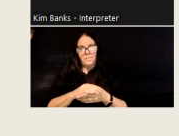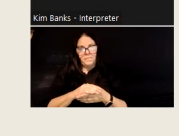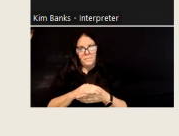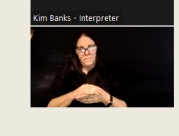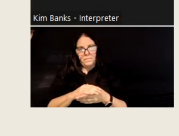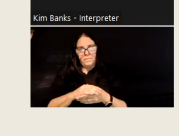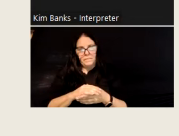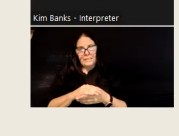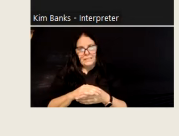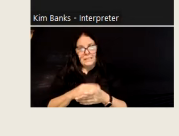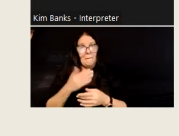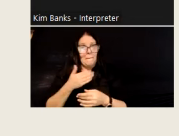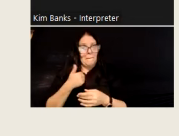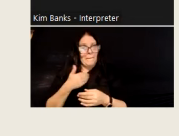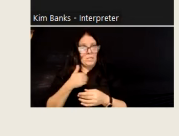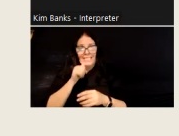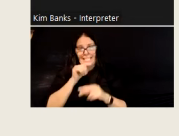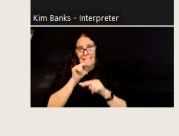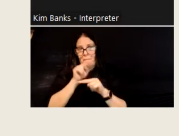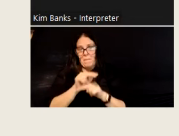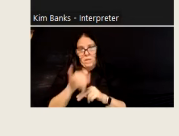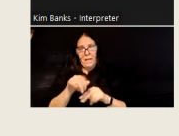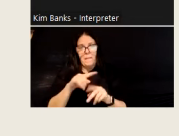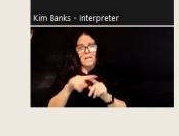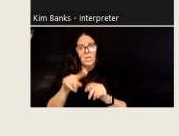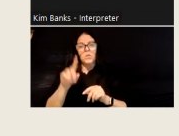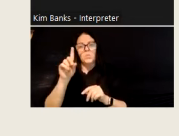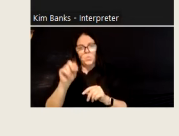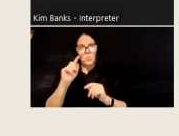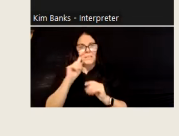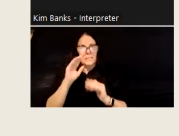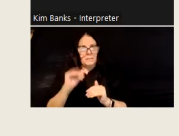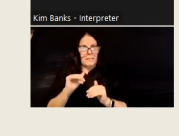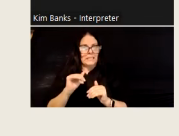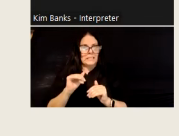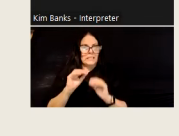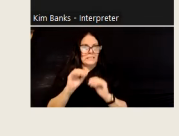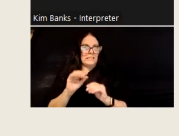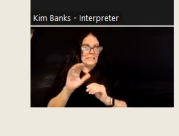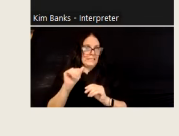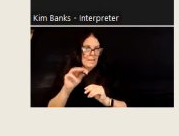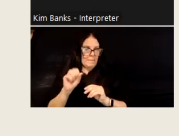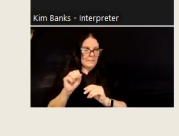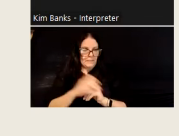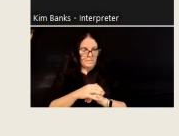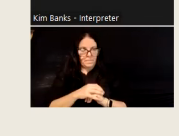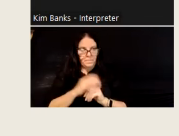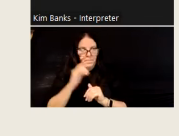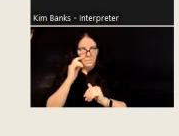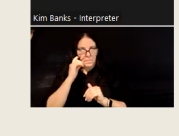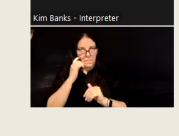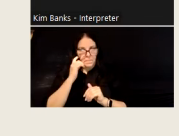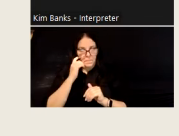The ministry doesn't monitor this, but they do expect it to be entered into CAMS. If you're on the